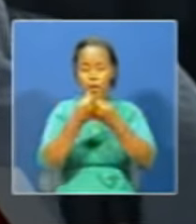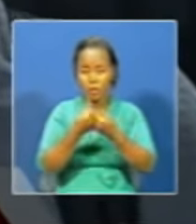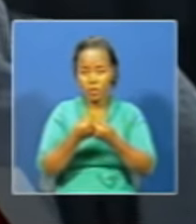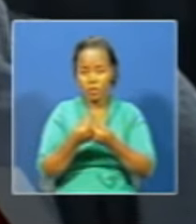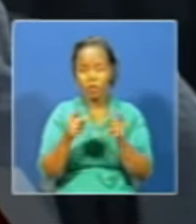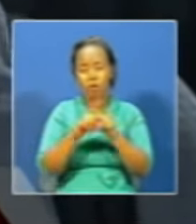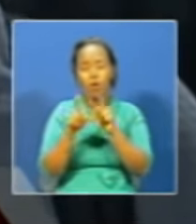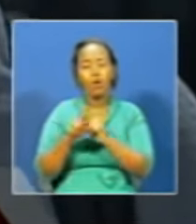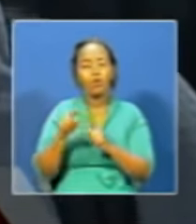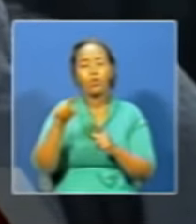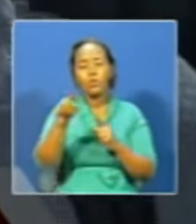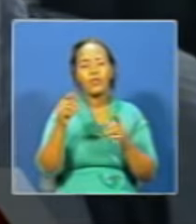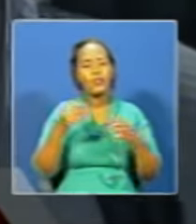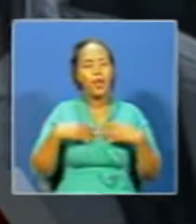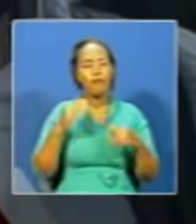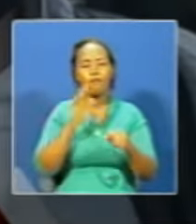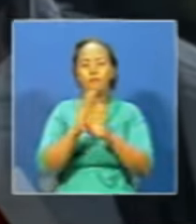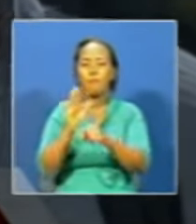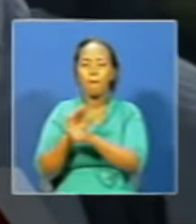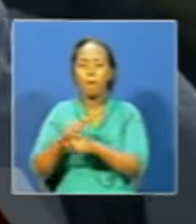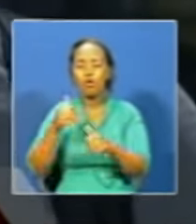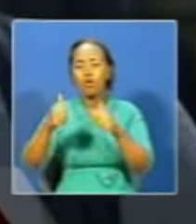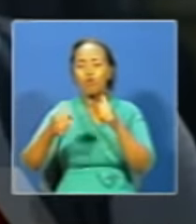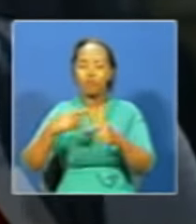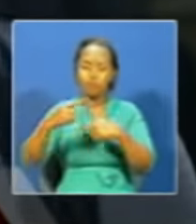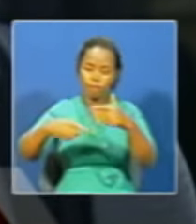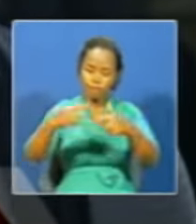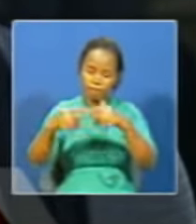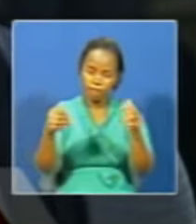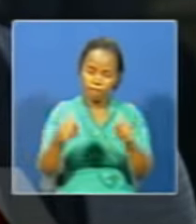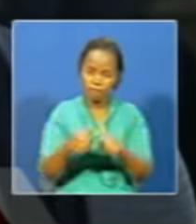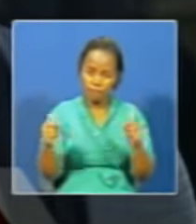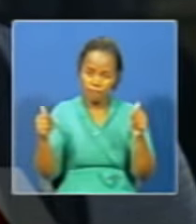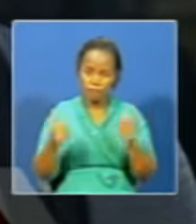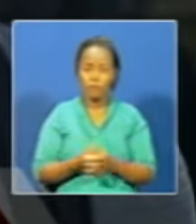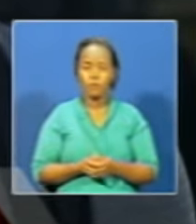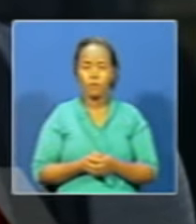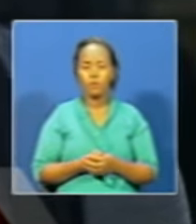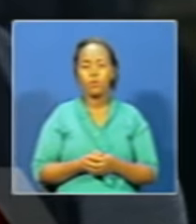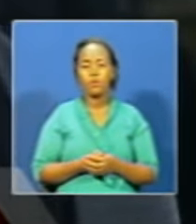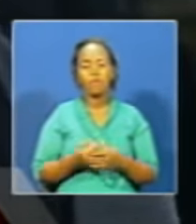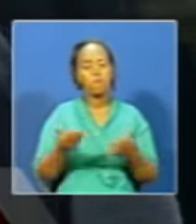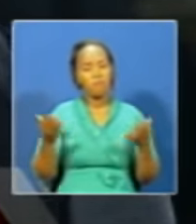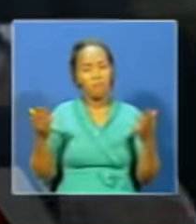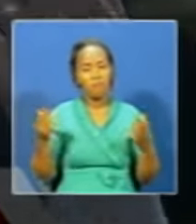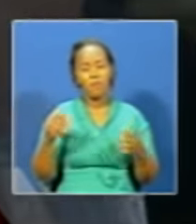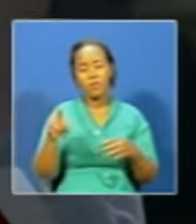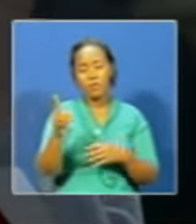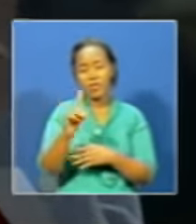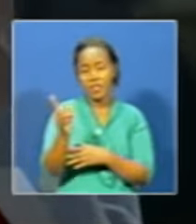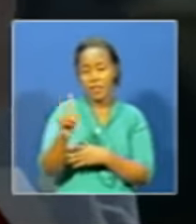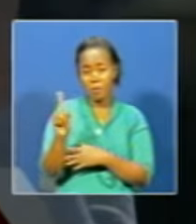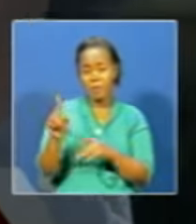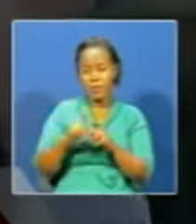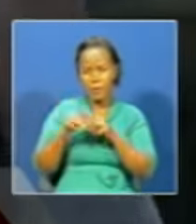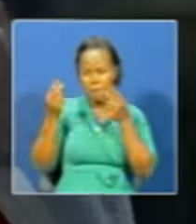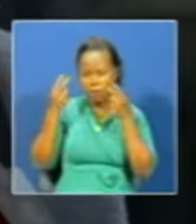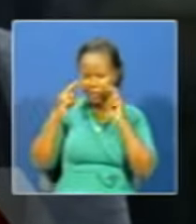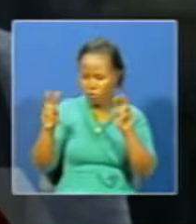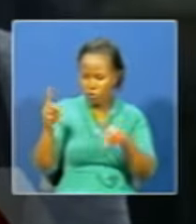some videos and footages, but actually not so much. So obviously, yeah, when I was a kid, I saw some footage from